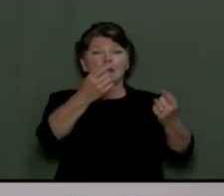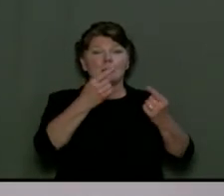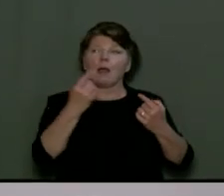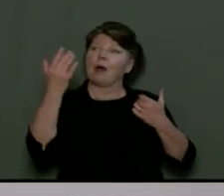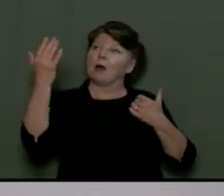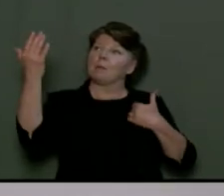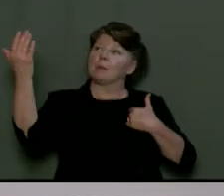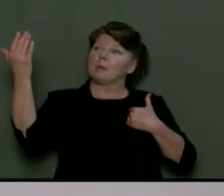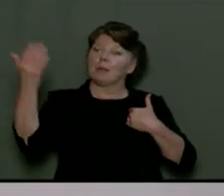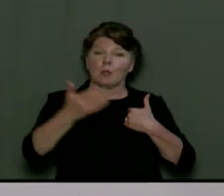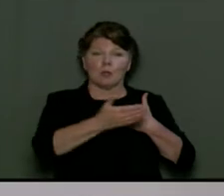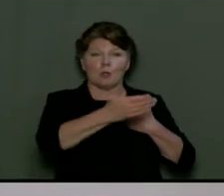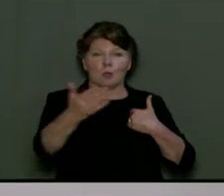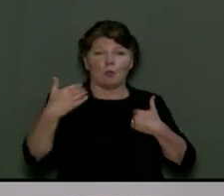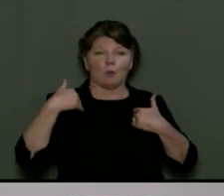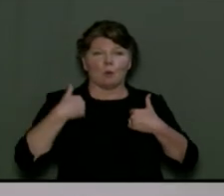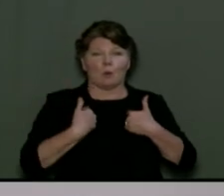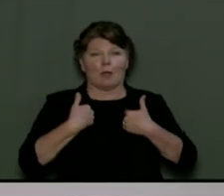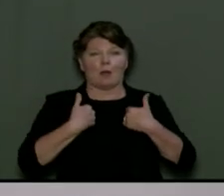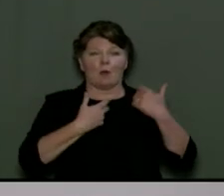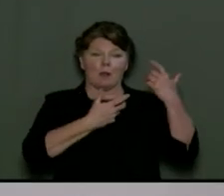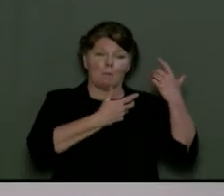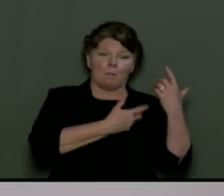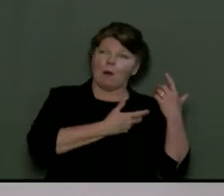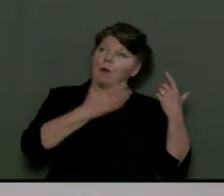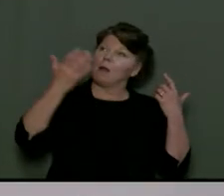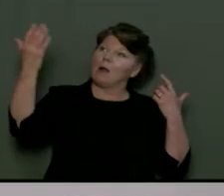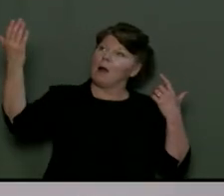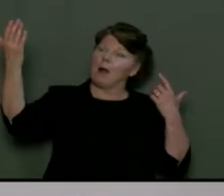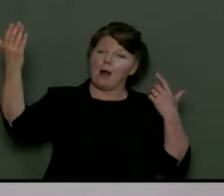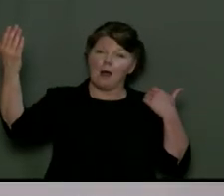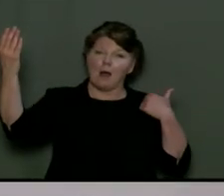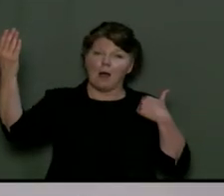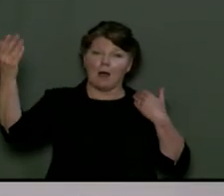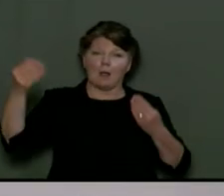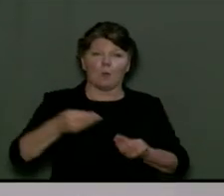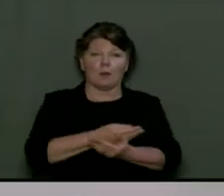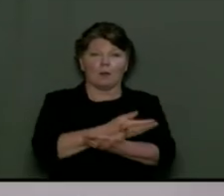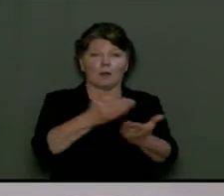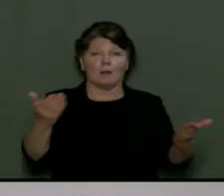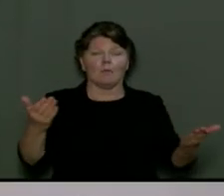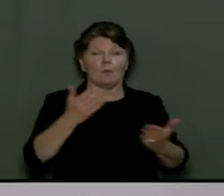you who are weary and burdened, and I will give you rest.